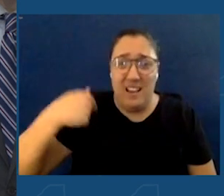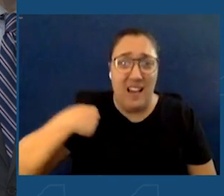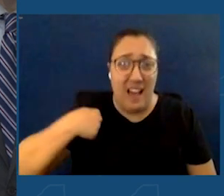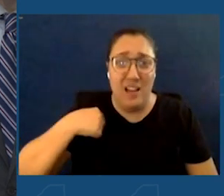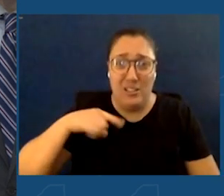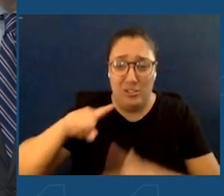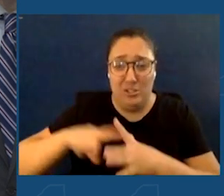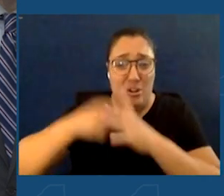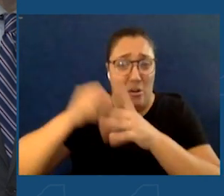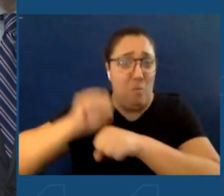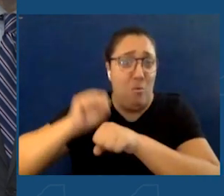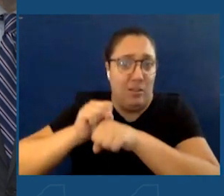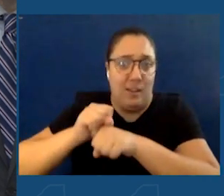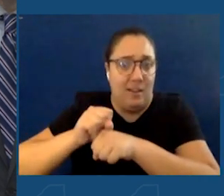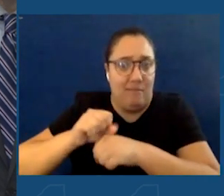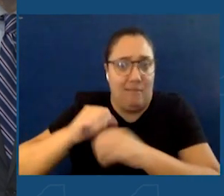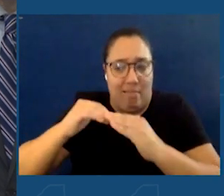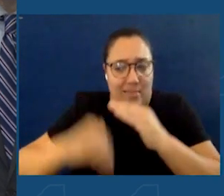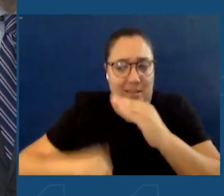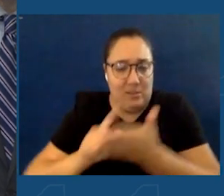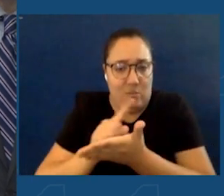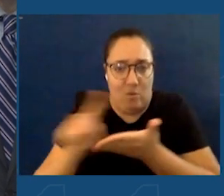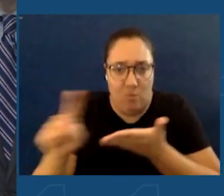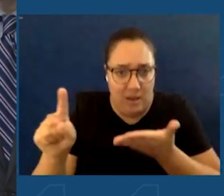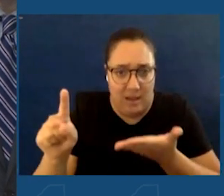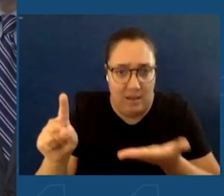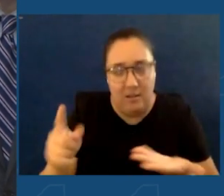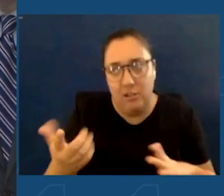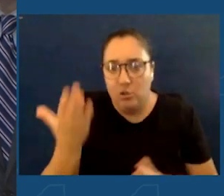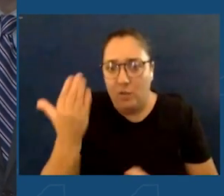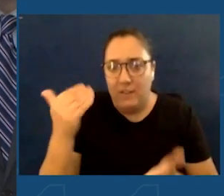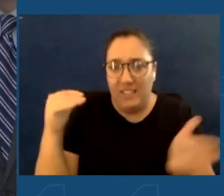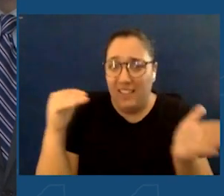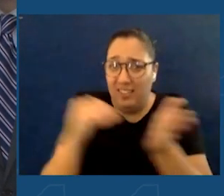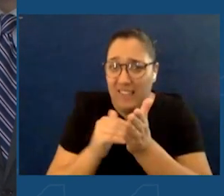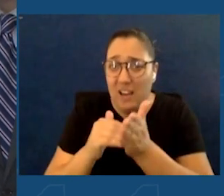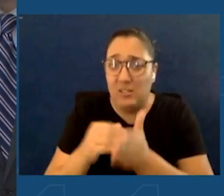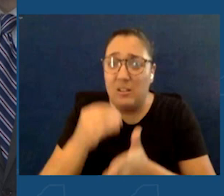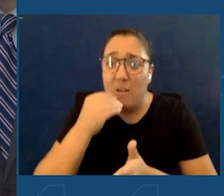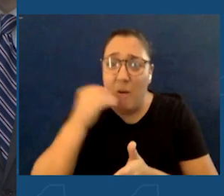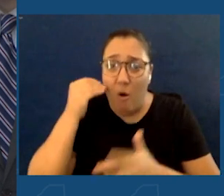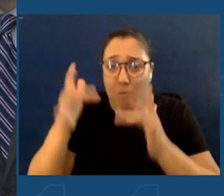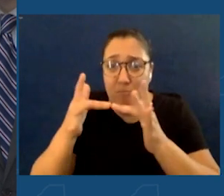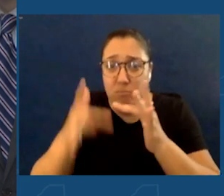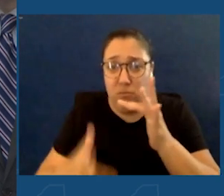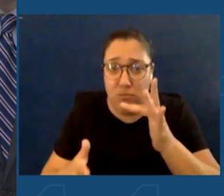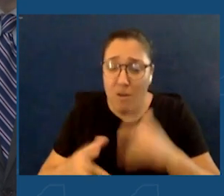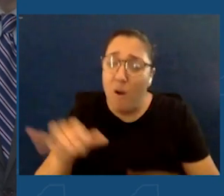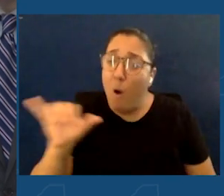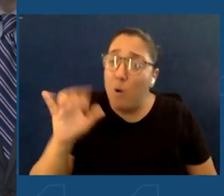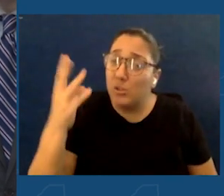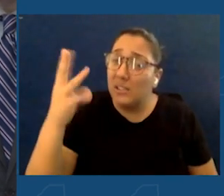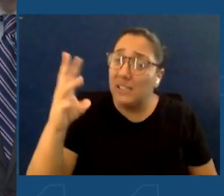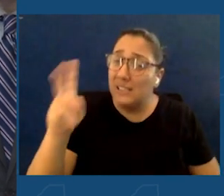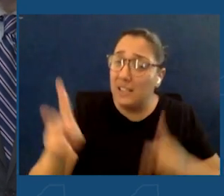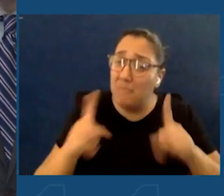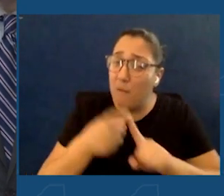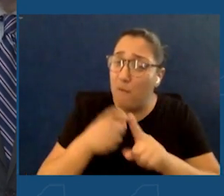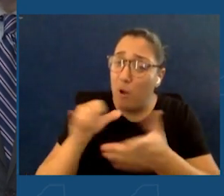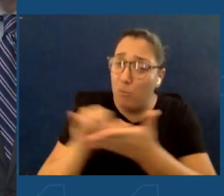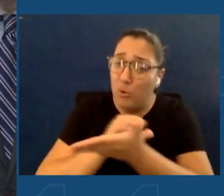power outages of over 52,000, 15,000 homes, and we lost 16 New Yorkers, many of whom